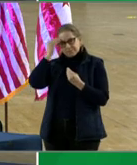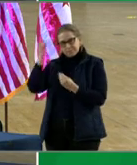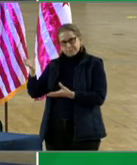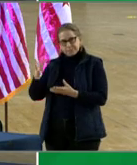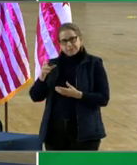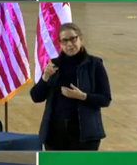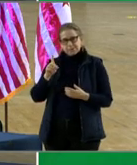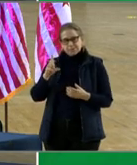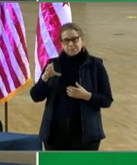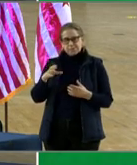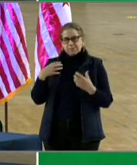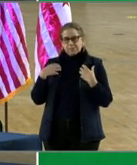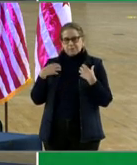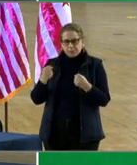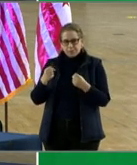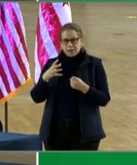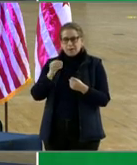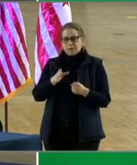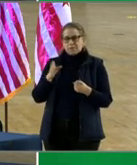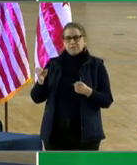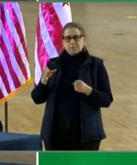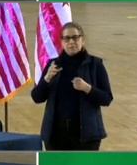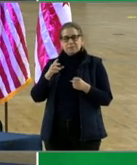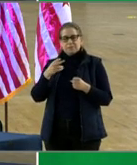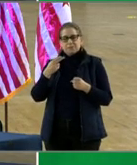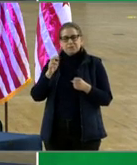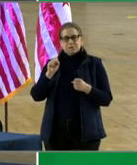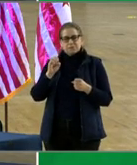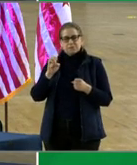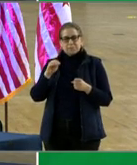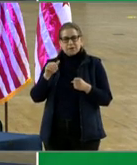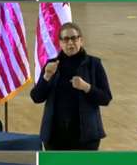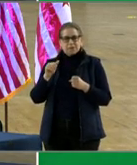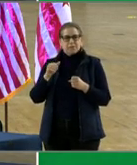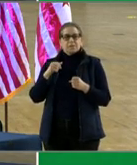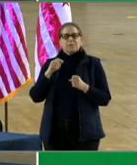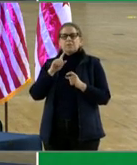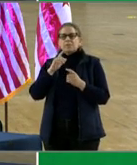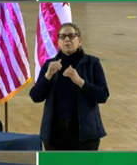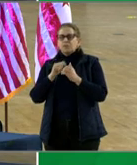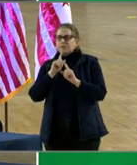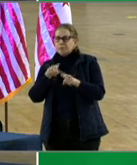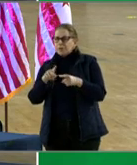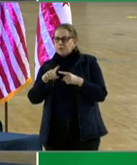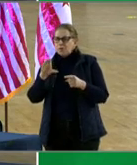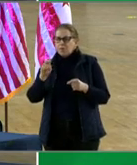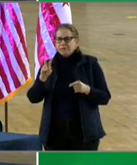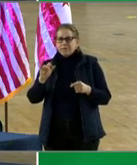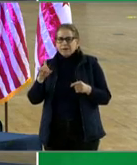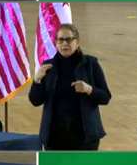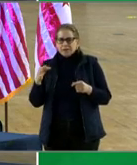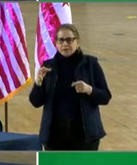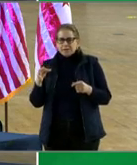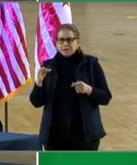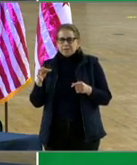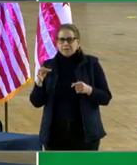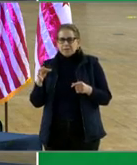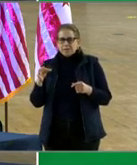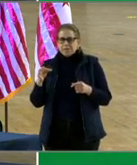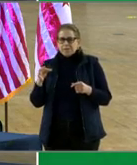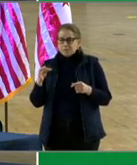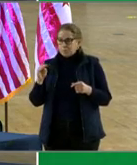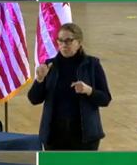with coordinating the district's response to COVID-19. And since Friday, March the 16th, both our